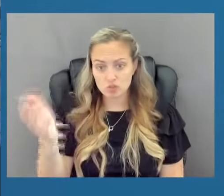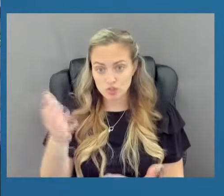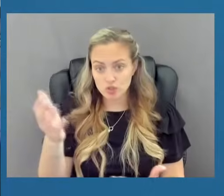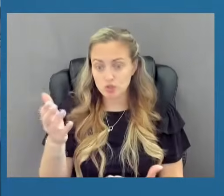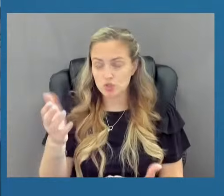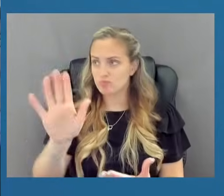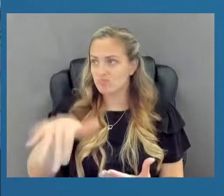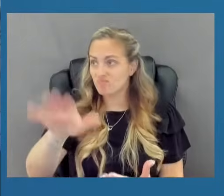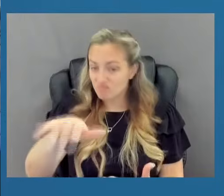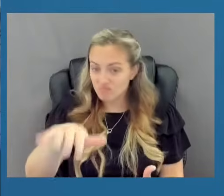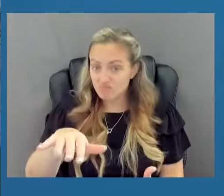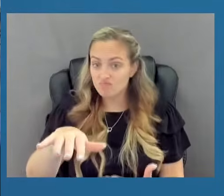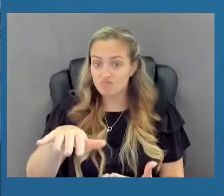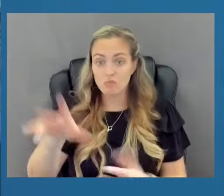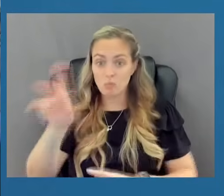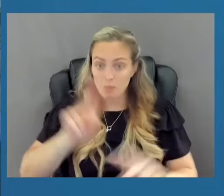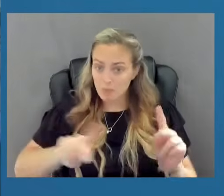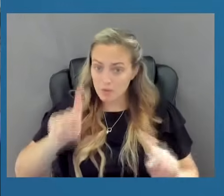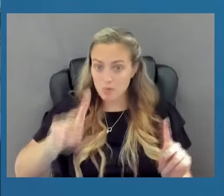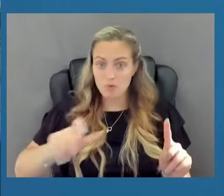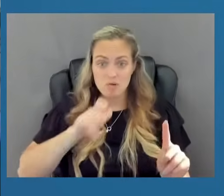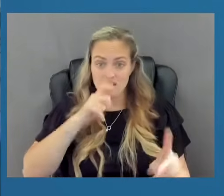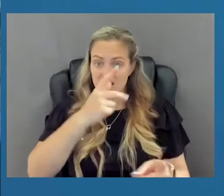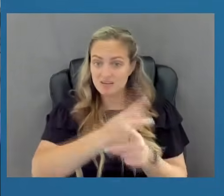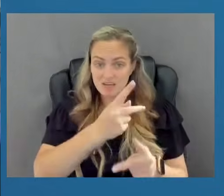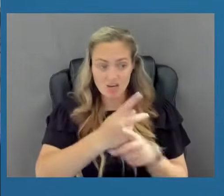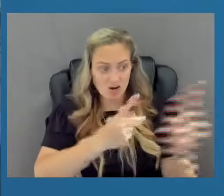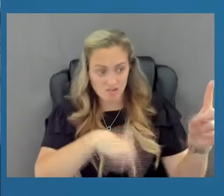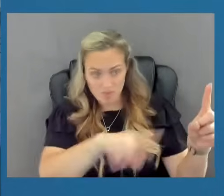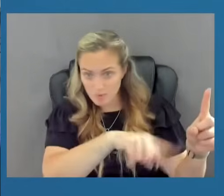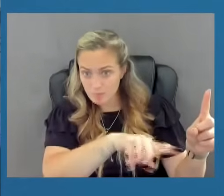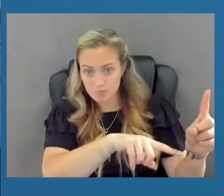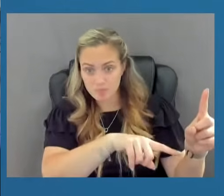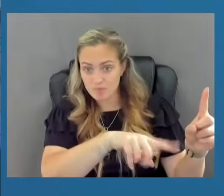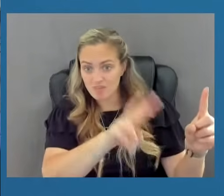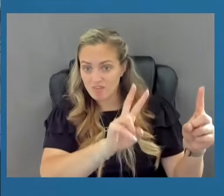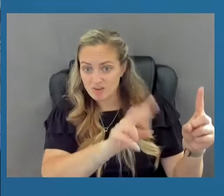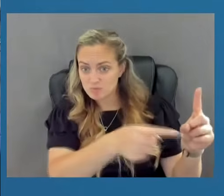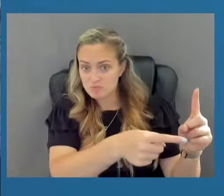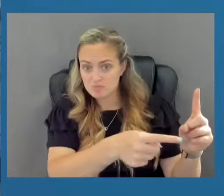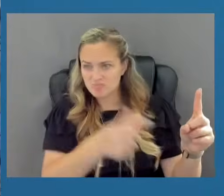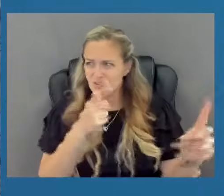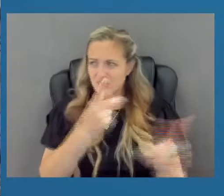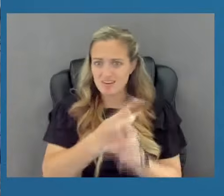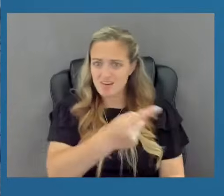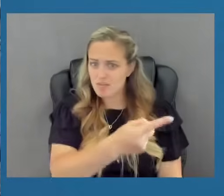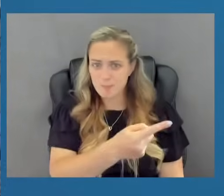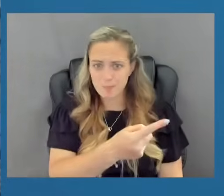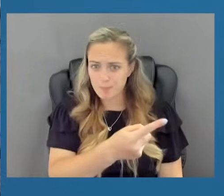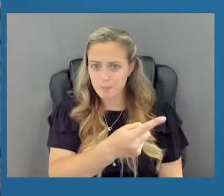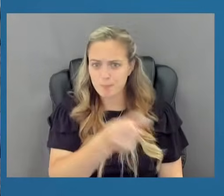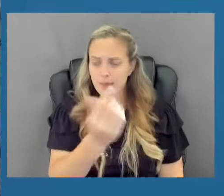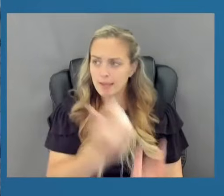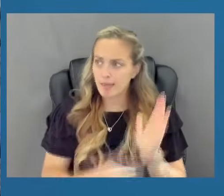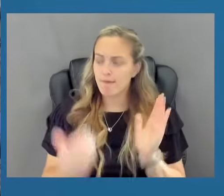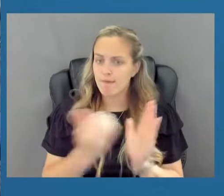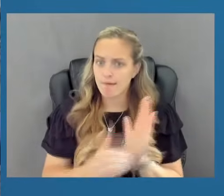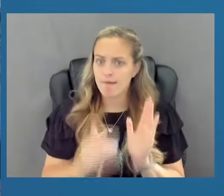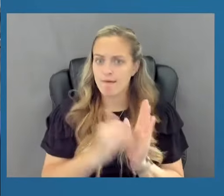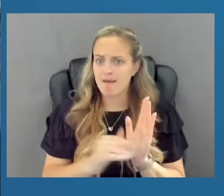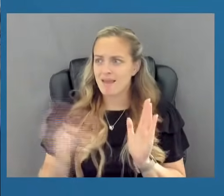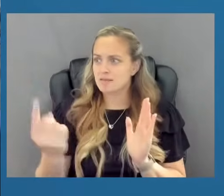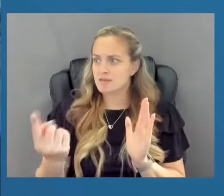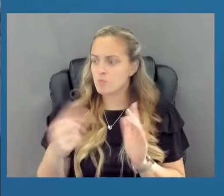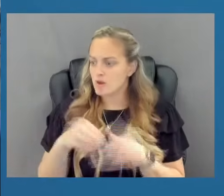case that people were not taking care of the people who were victimized time and time again in the sanctity of their home by someone who should have been